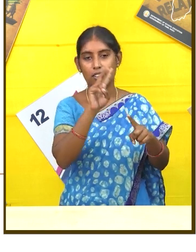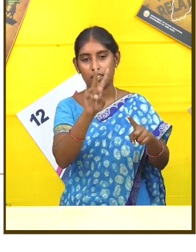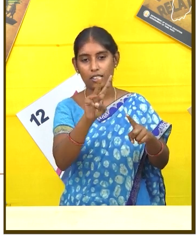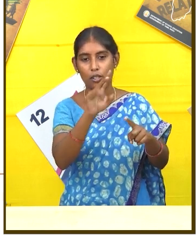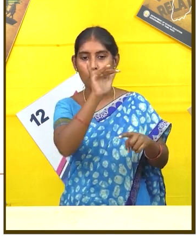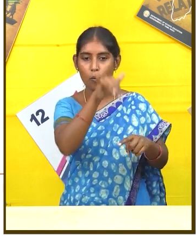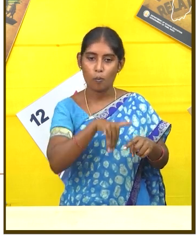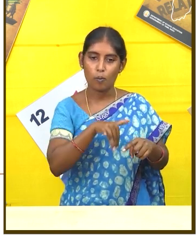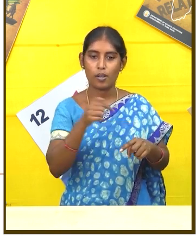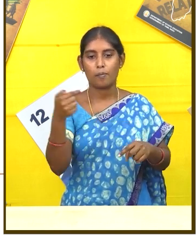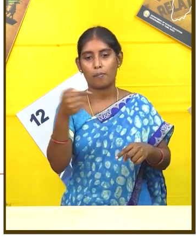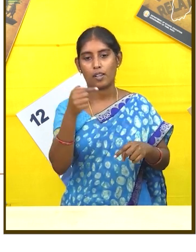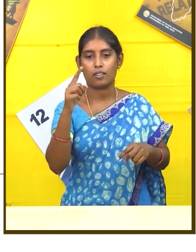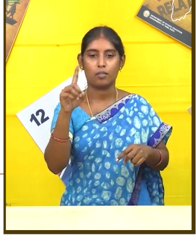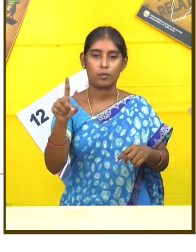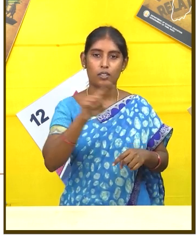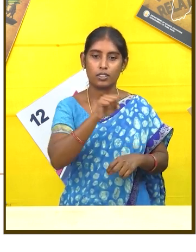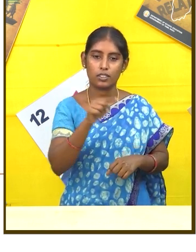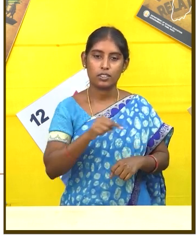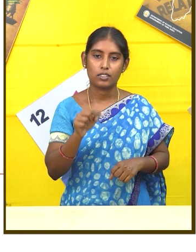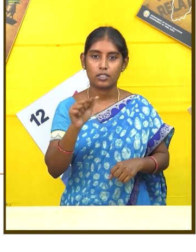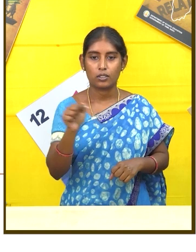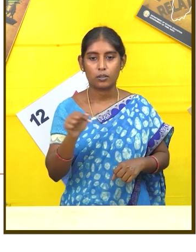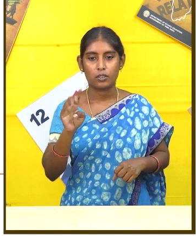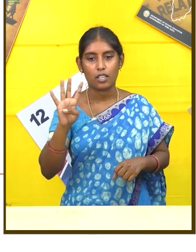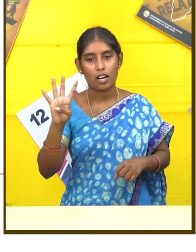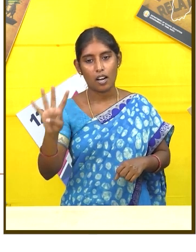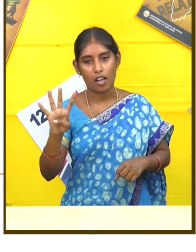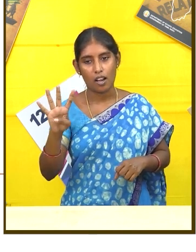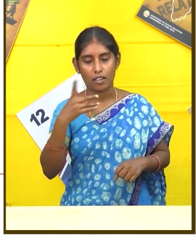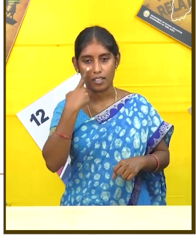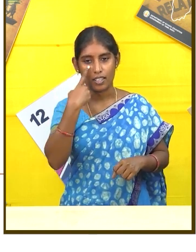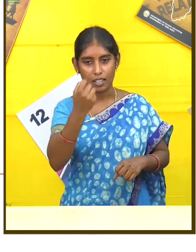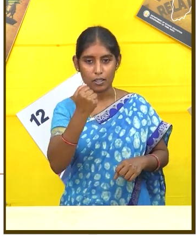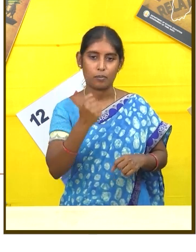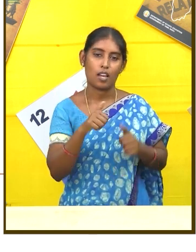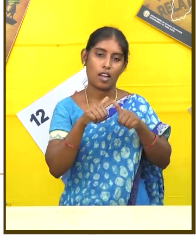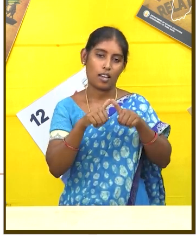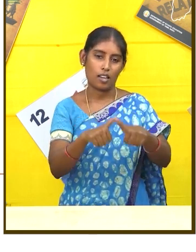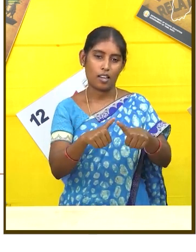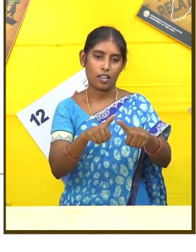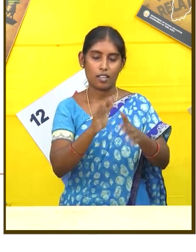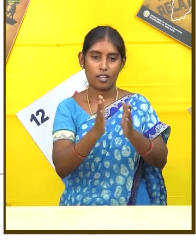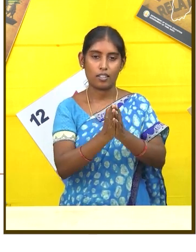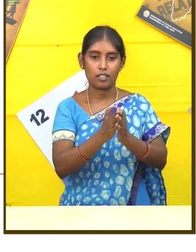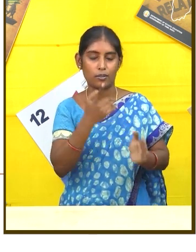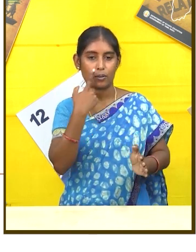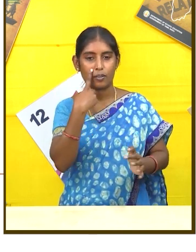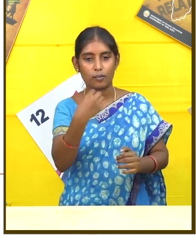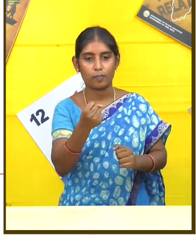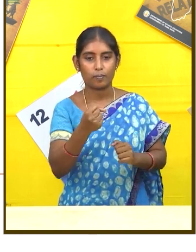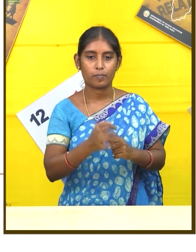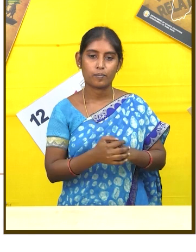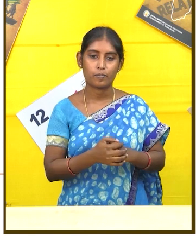2, y equal to minus 1, z equal to 4, this becomes the solution. So these